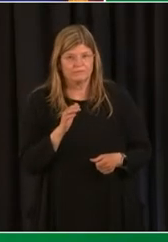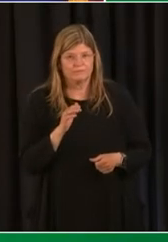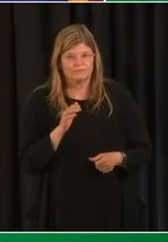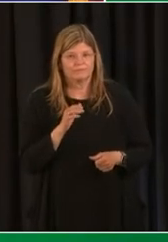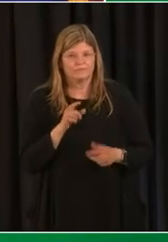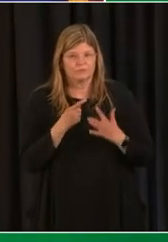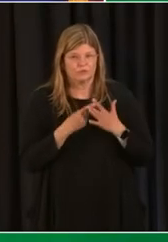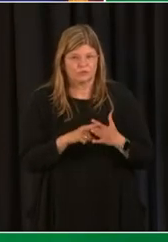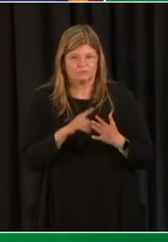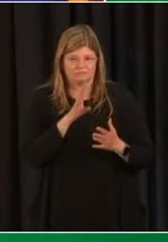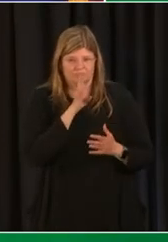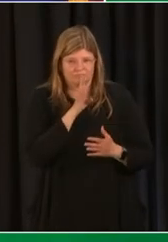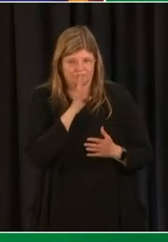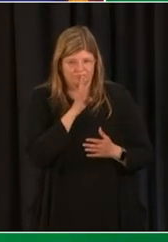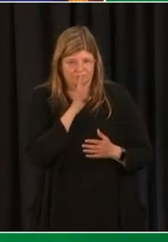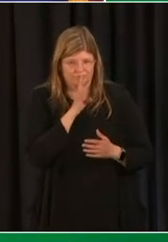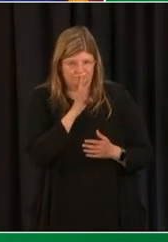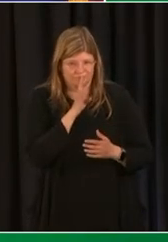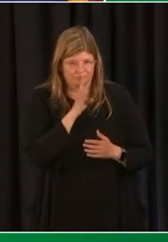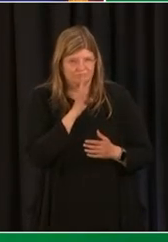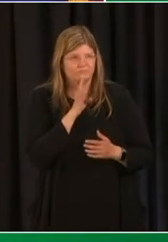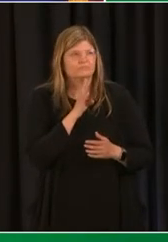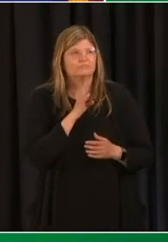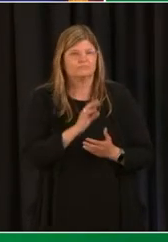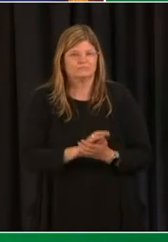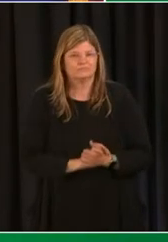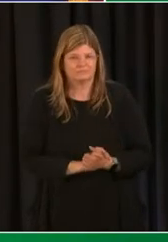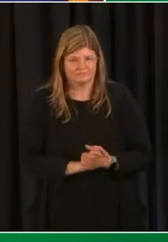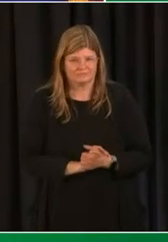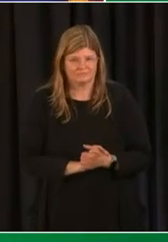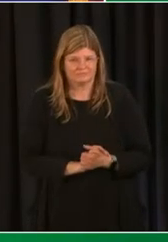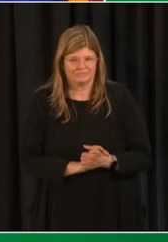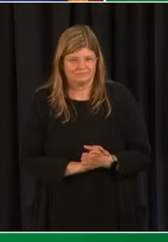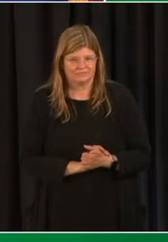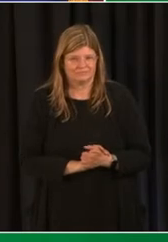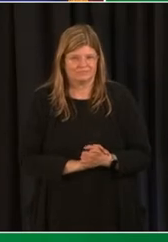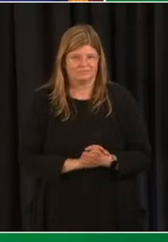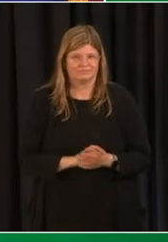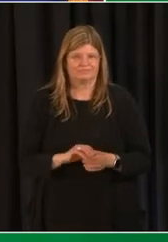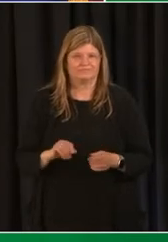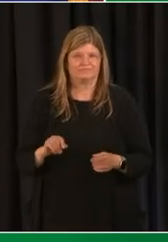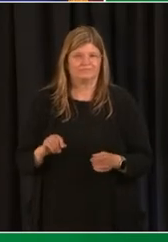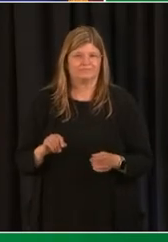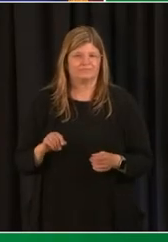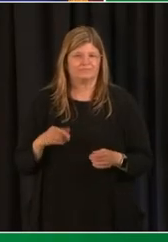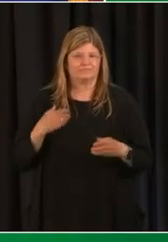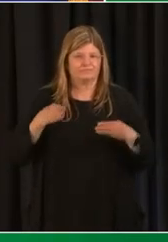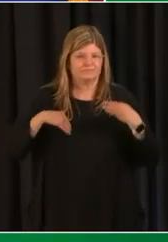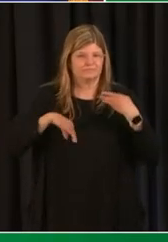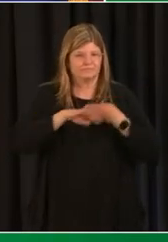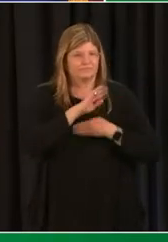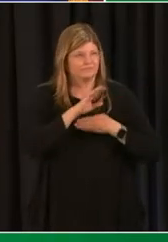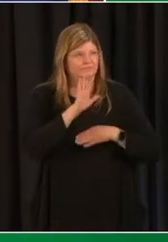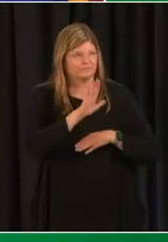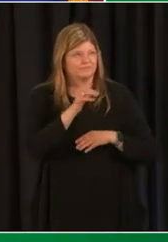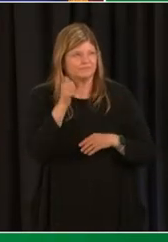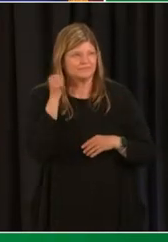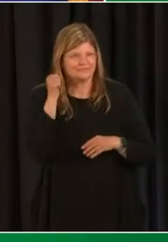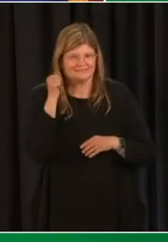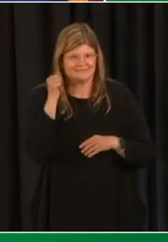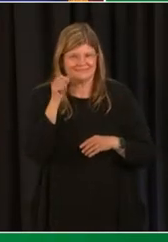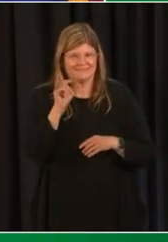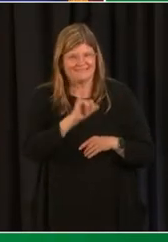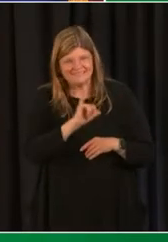speaking, I was like, did Jennifer has the same throw that I had growing up. But so it just reminded me of growing up